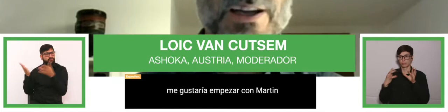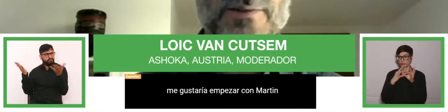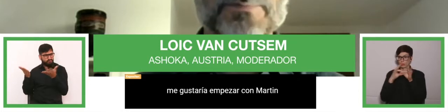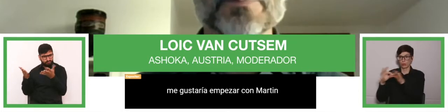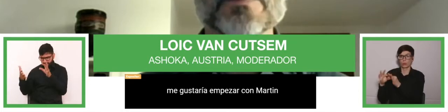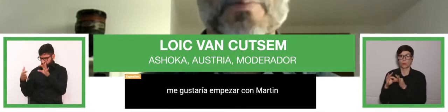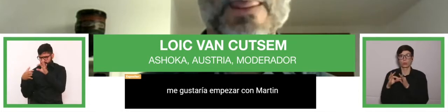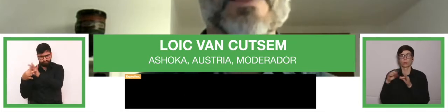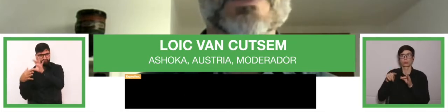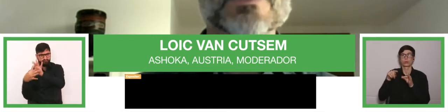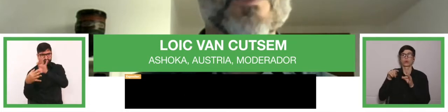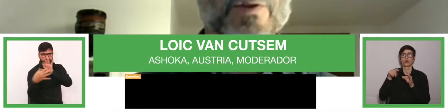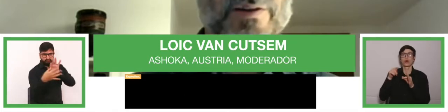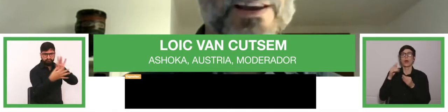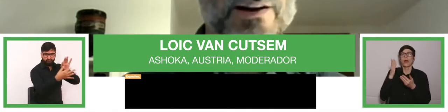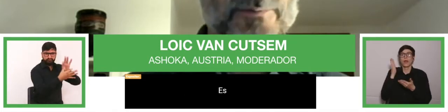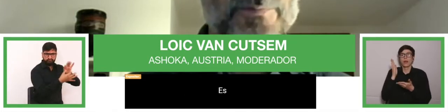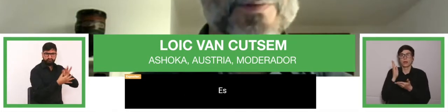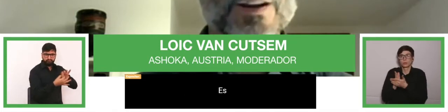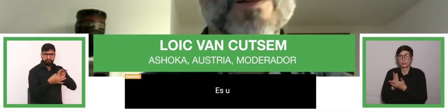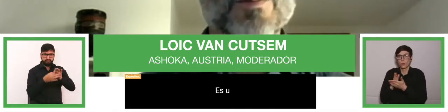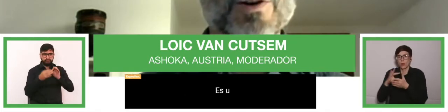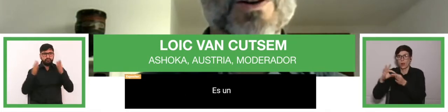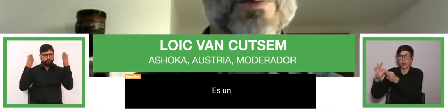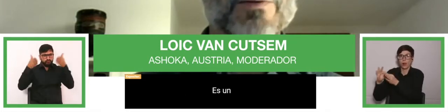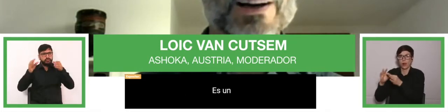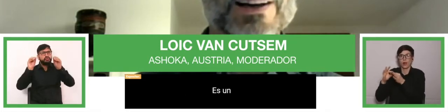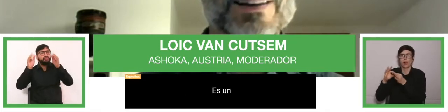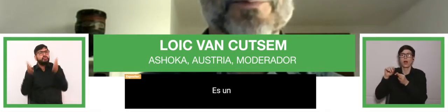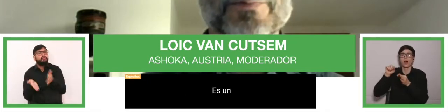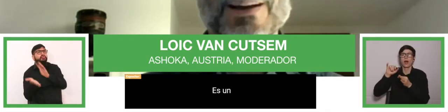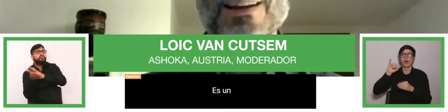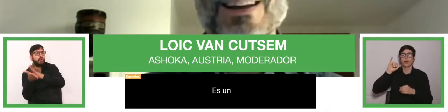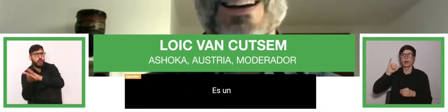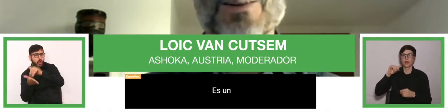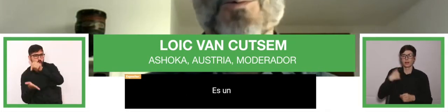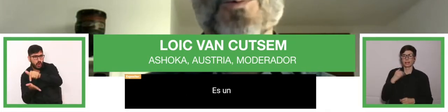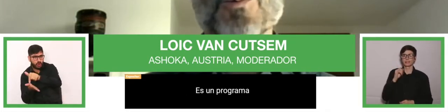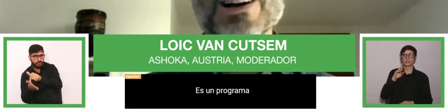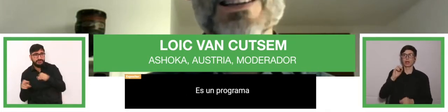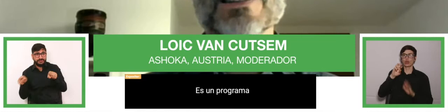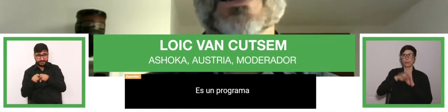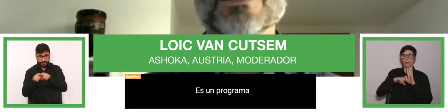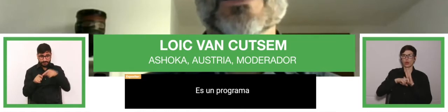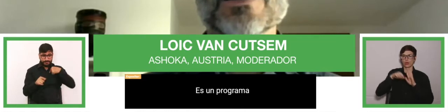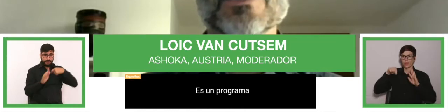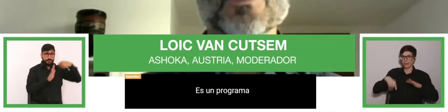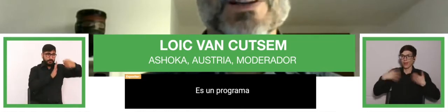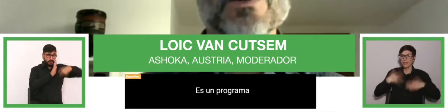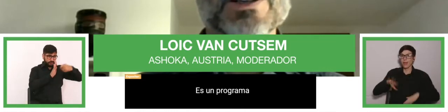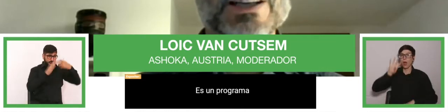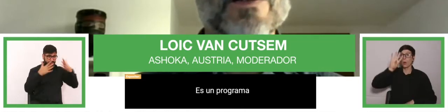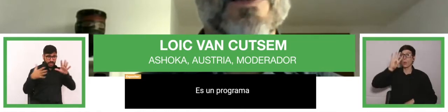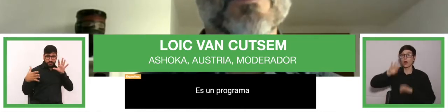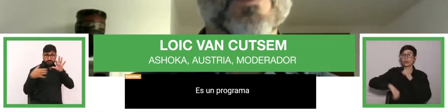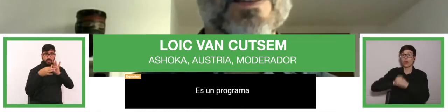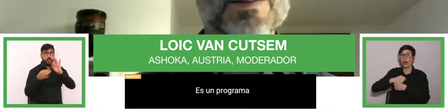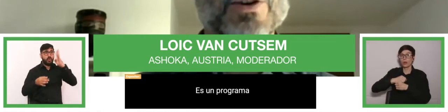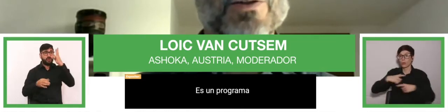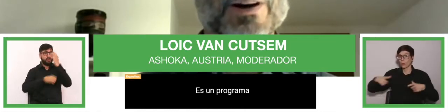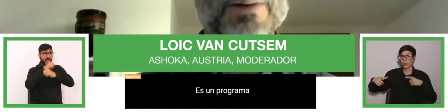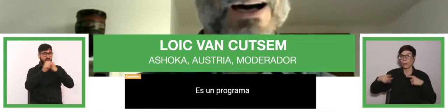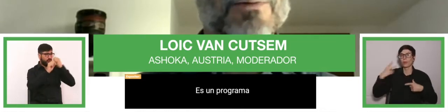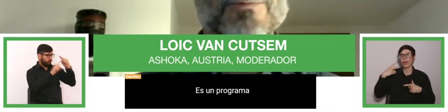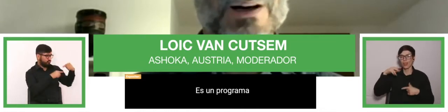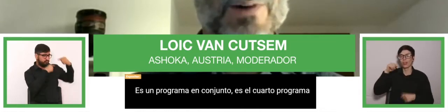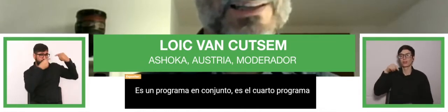Descúbreme and Ashoka. And this is the 4th year of the program already. What do you want to achieve with